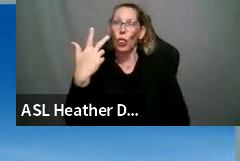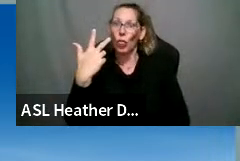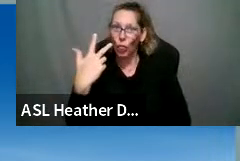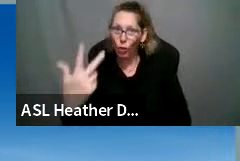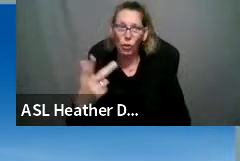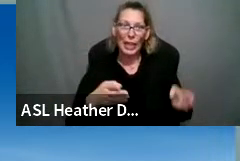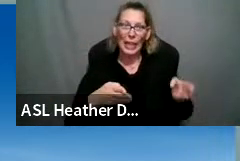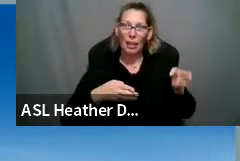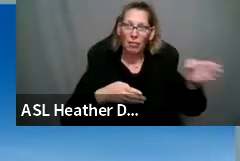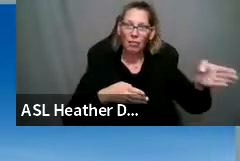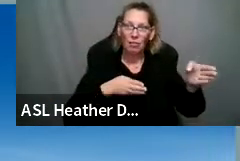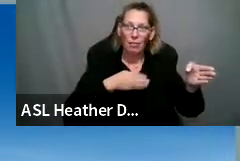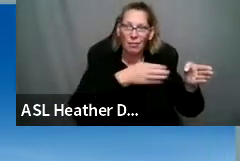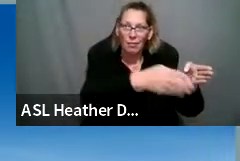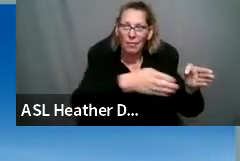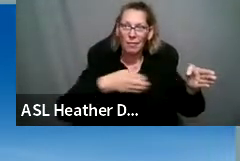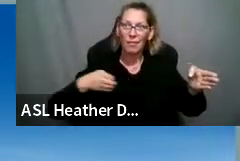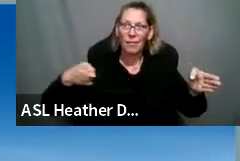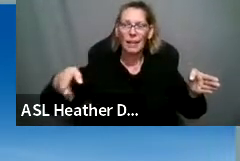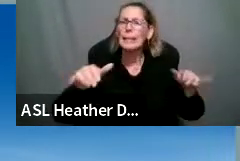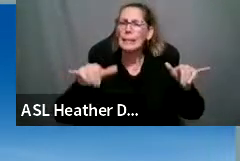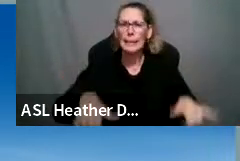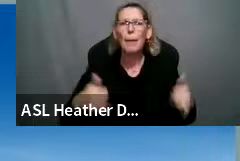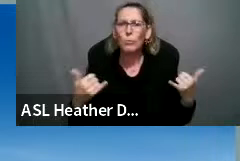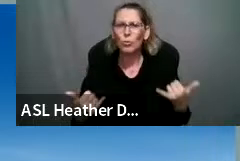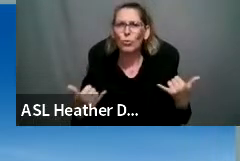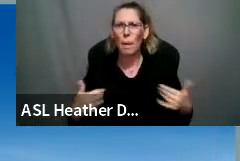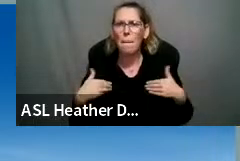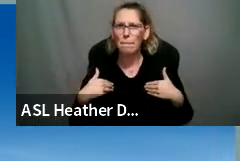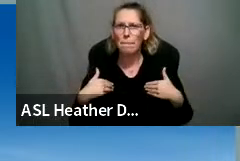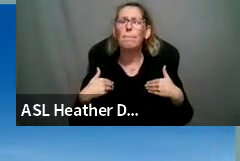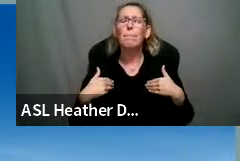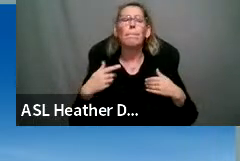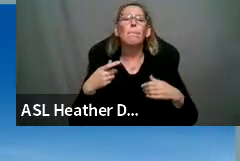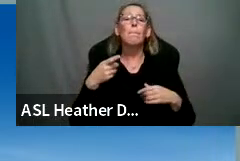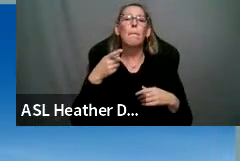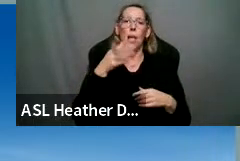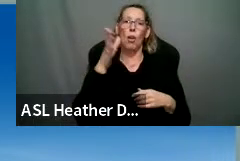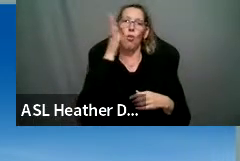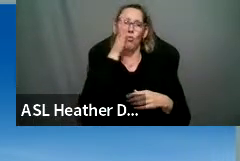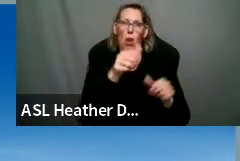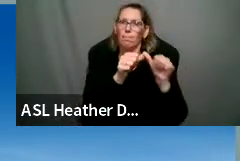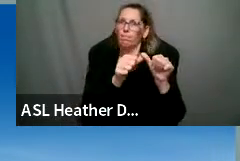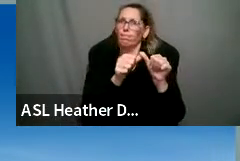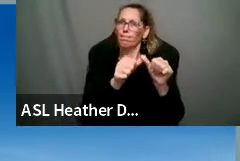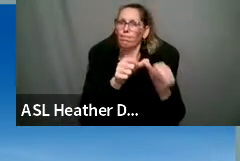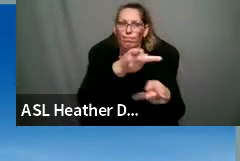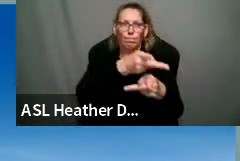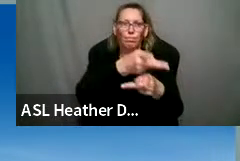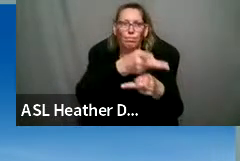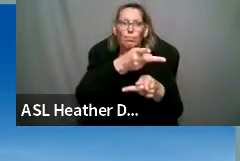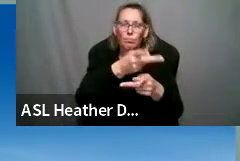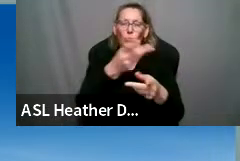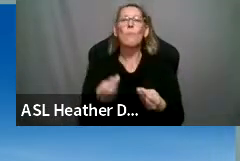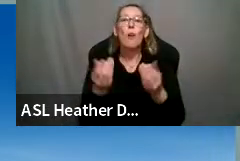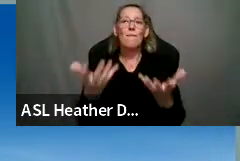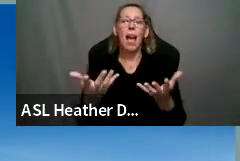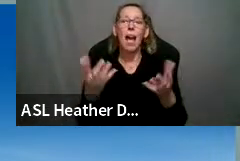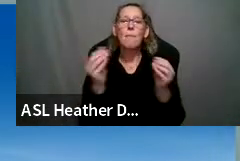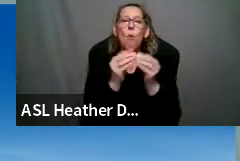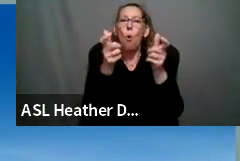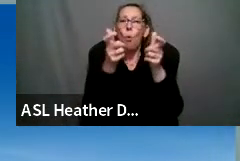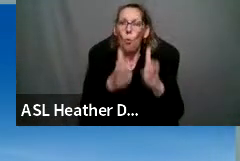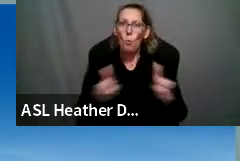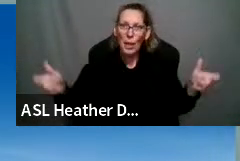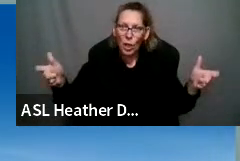channels, which are there today and would be retained there in the future, providing wider openings